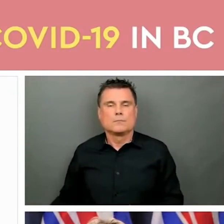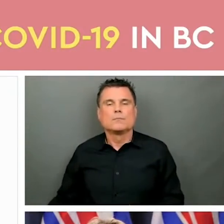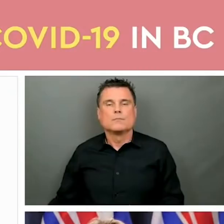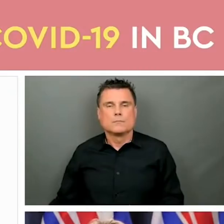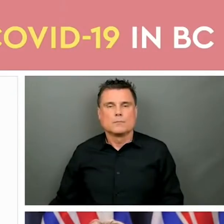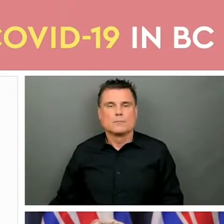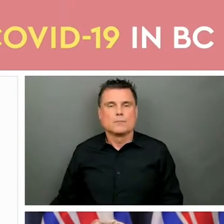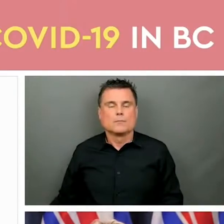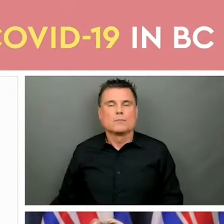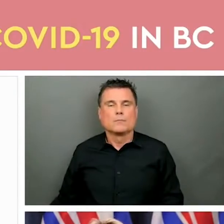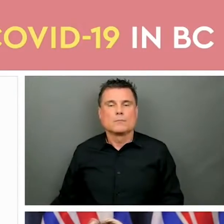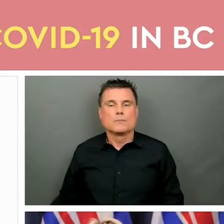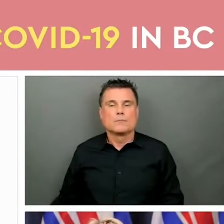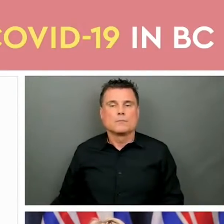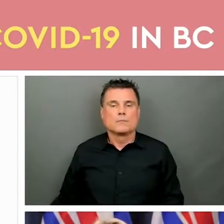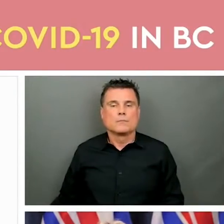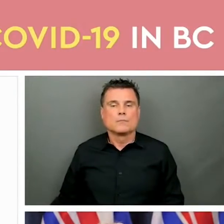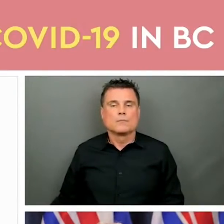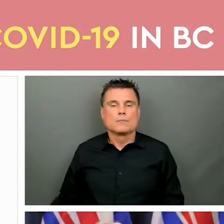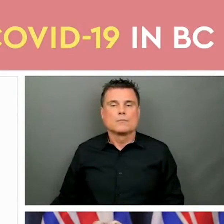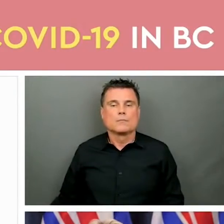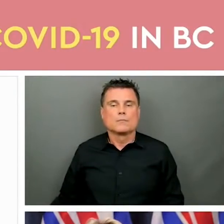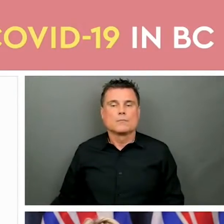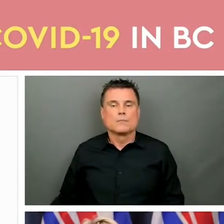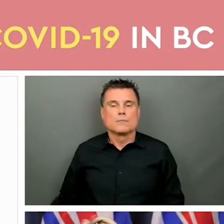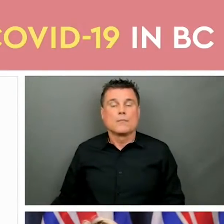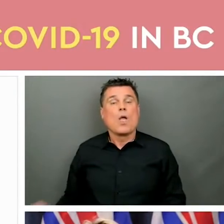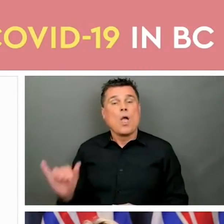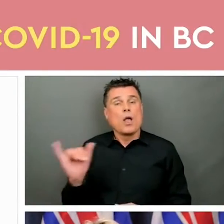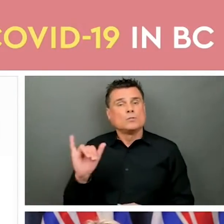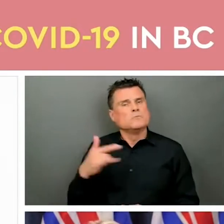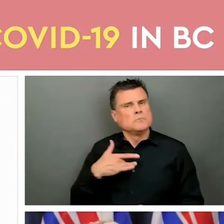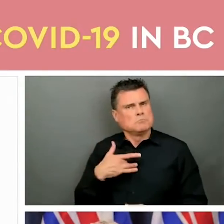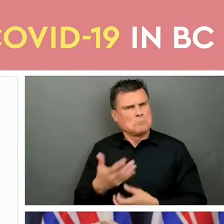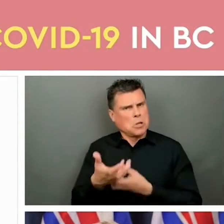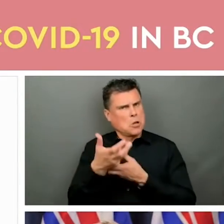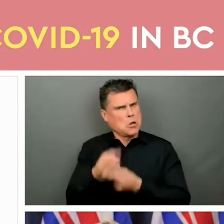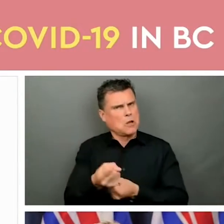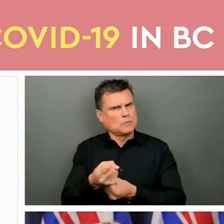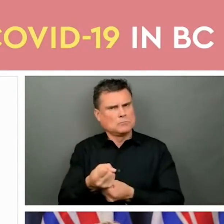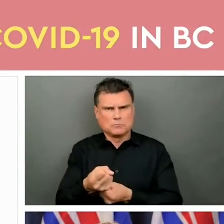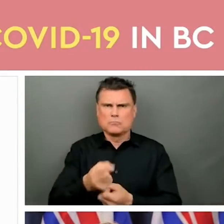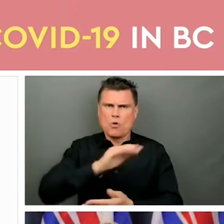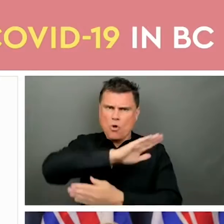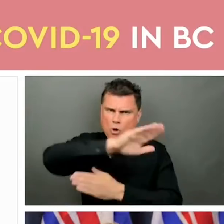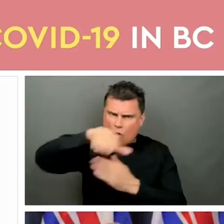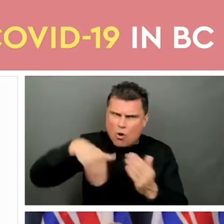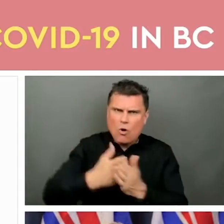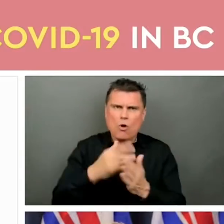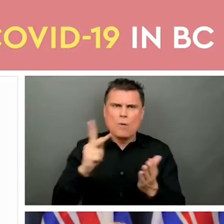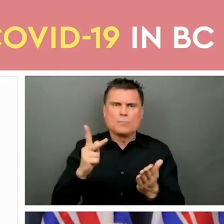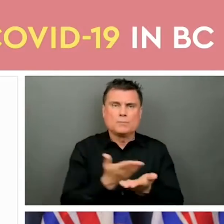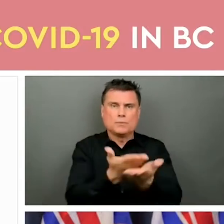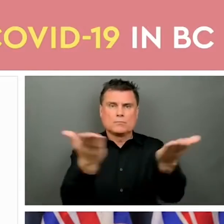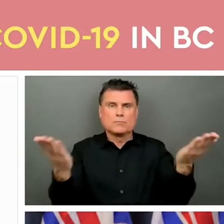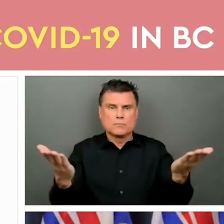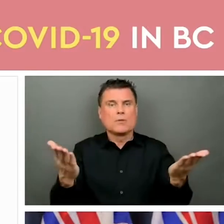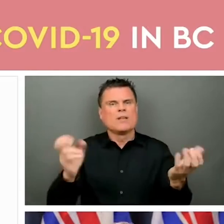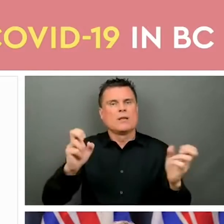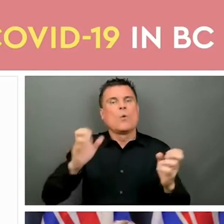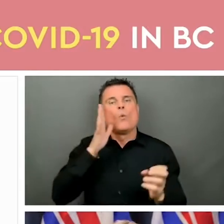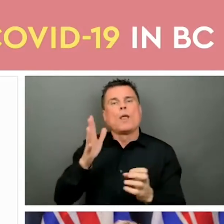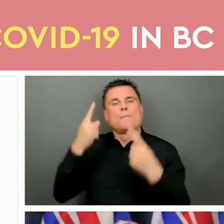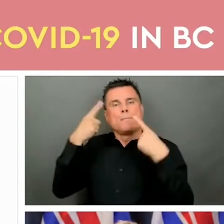that we will have the ability to get everybody their second dose by September of this year. So